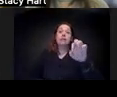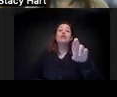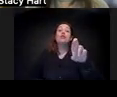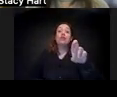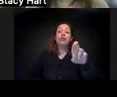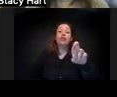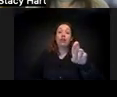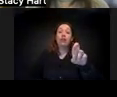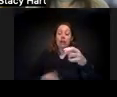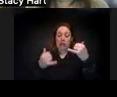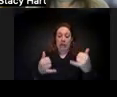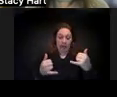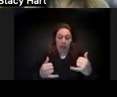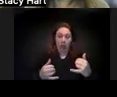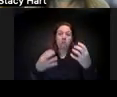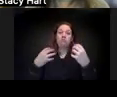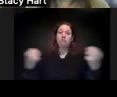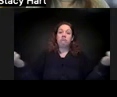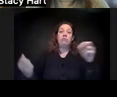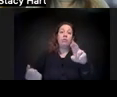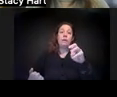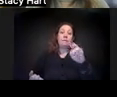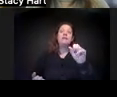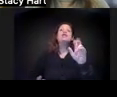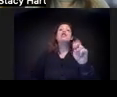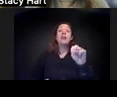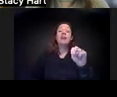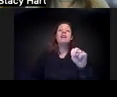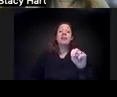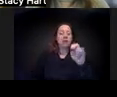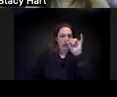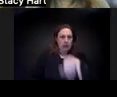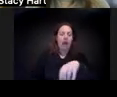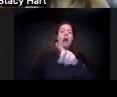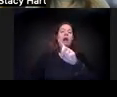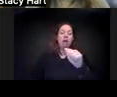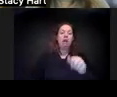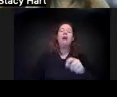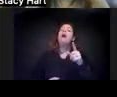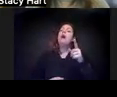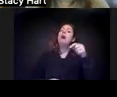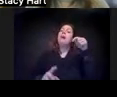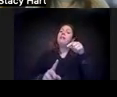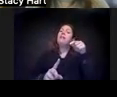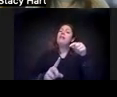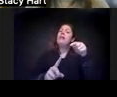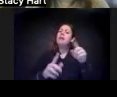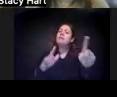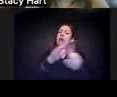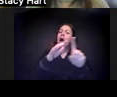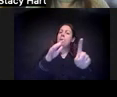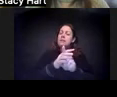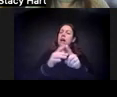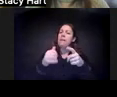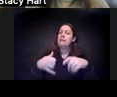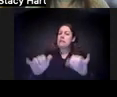is a person with a disability. This comes up in employment because someone who is in remission still has